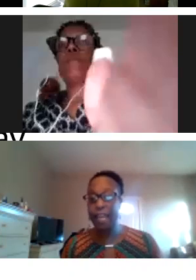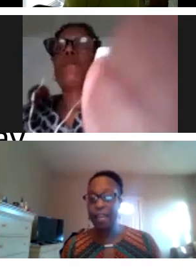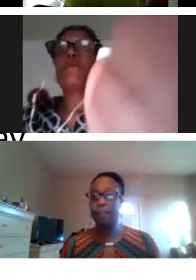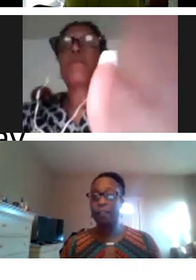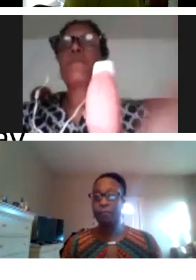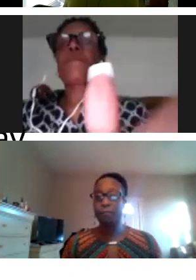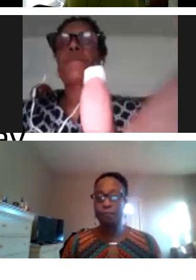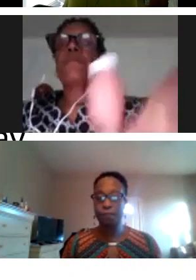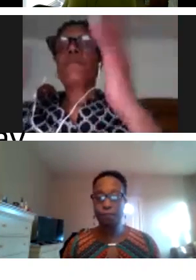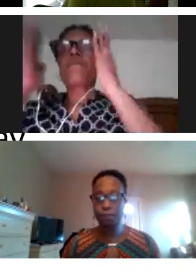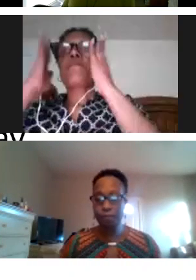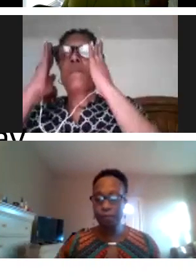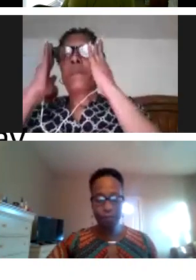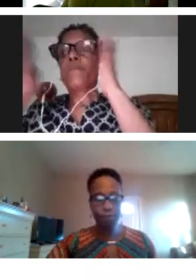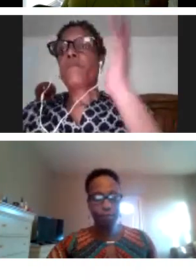the end.